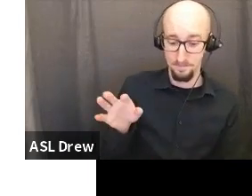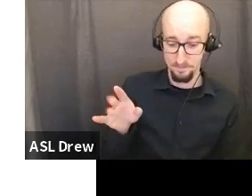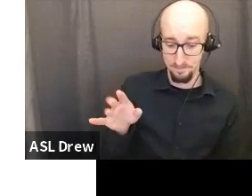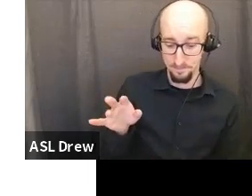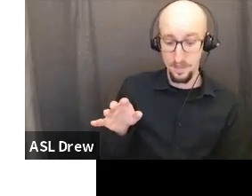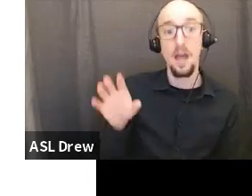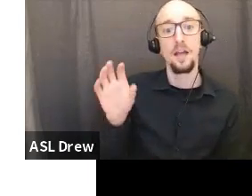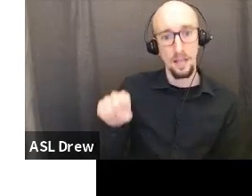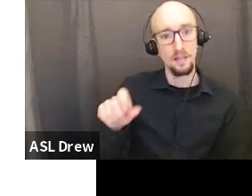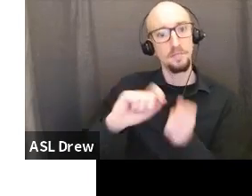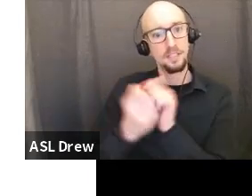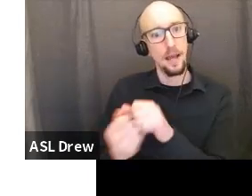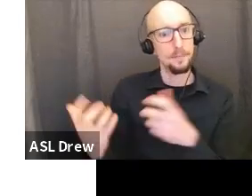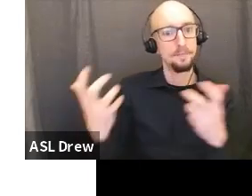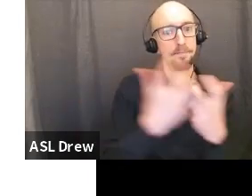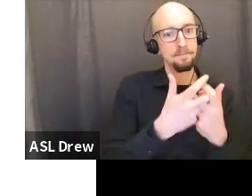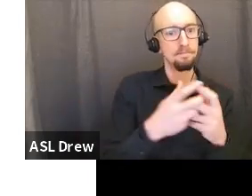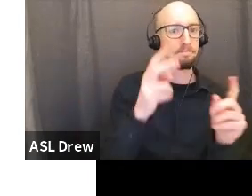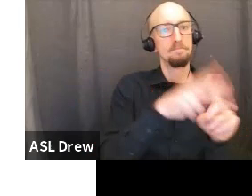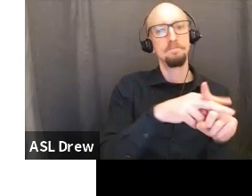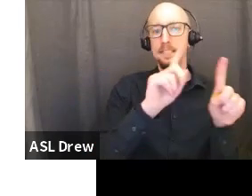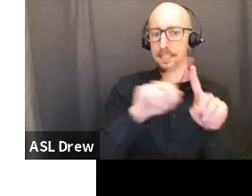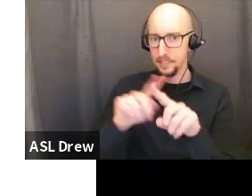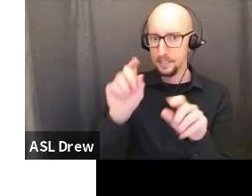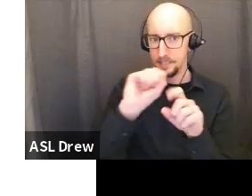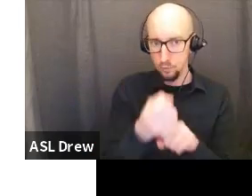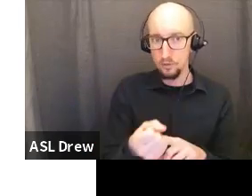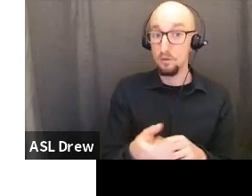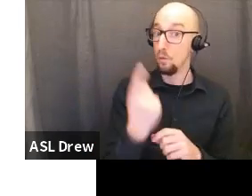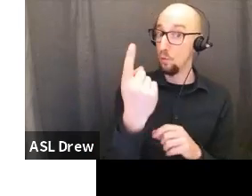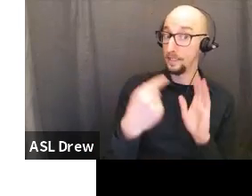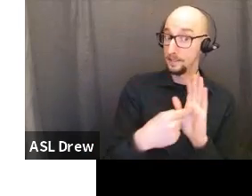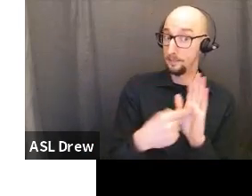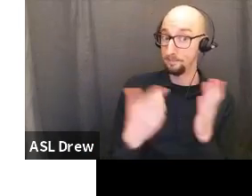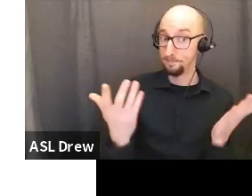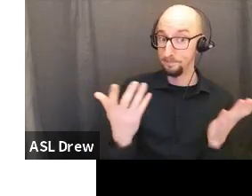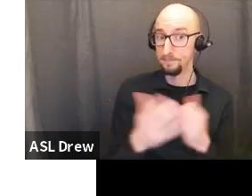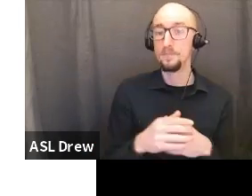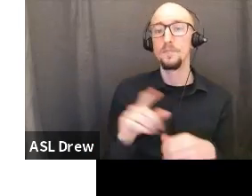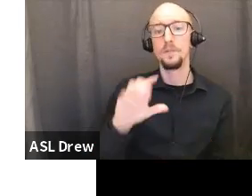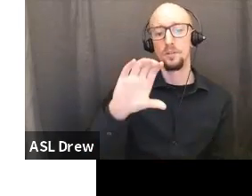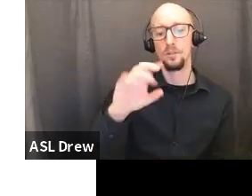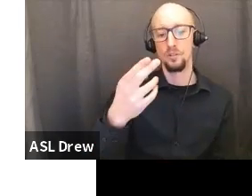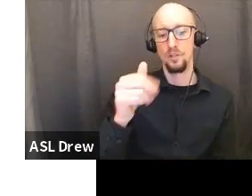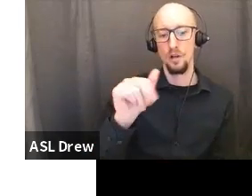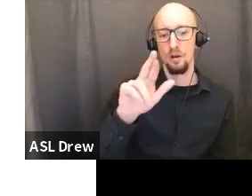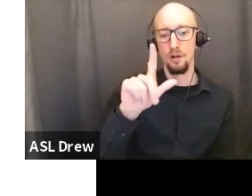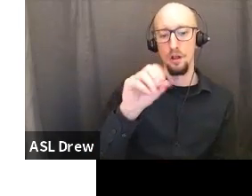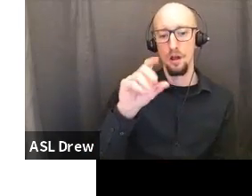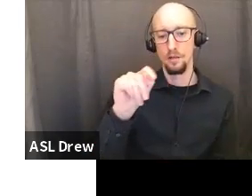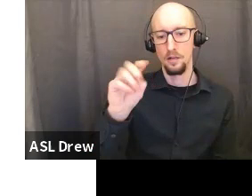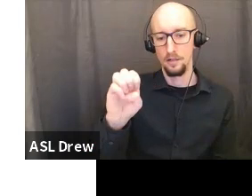can be adapted to different circumstances. And one example of that is in Charlotte, Mecklenburg, North